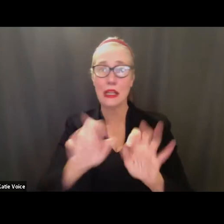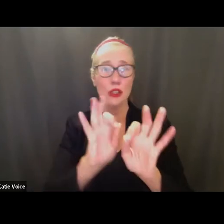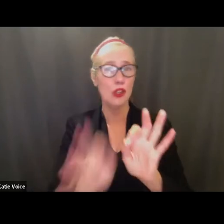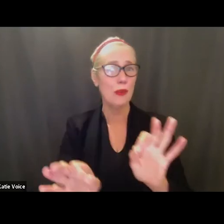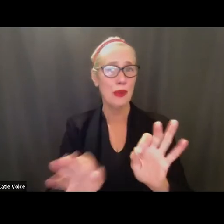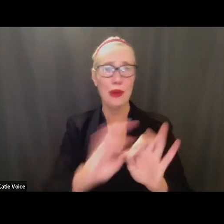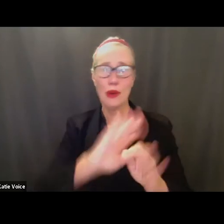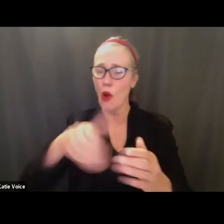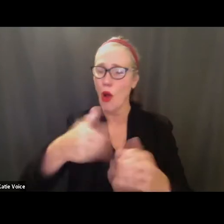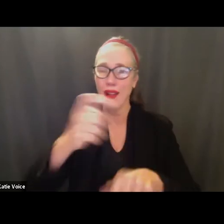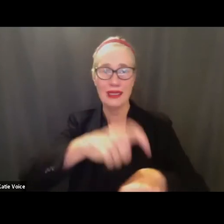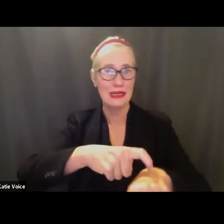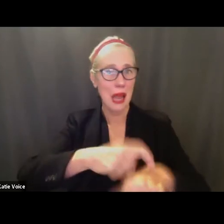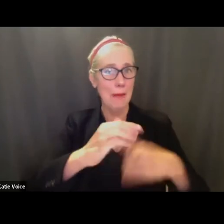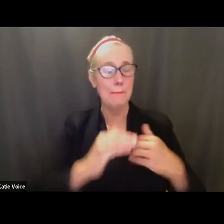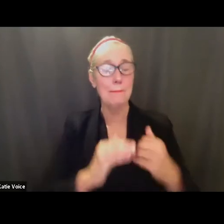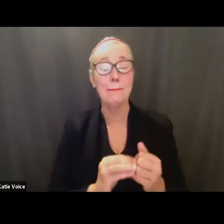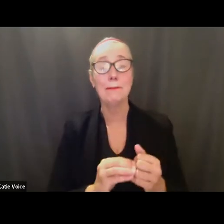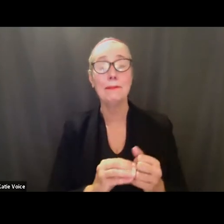times